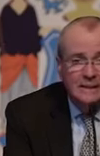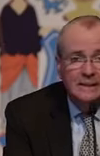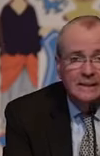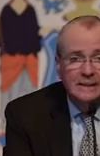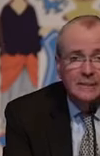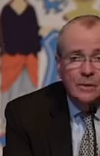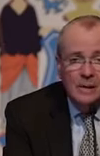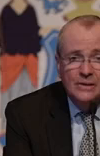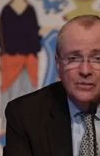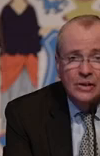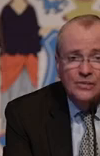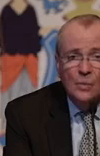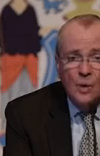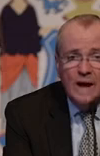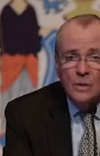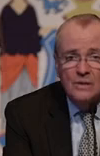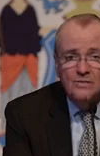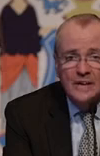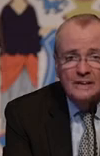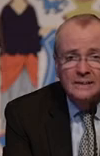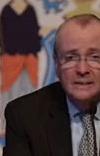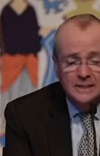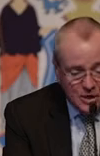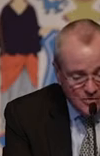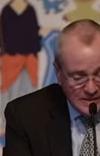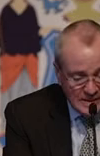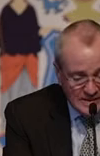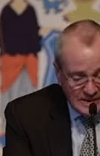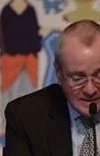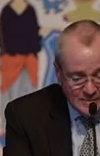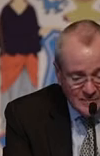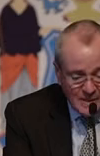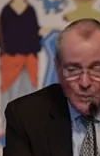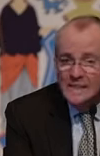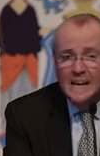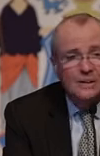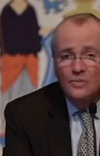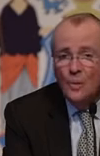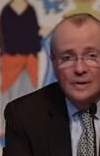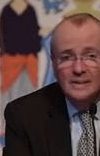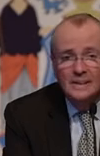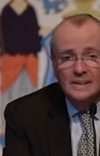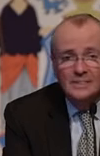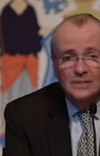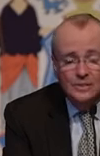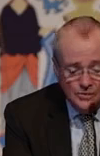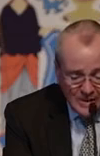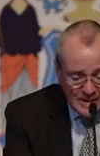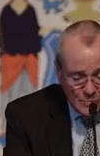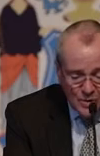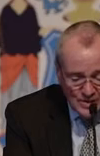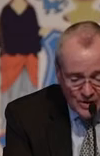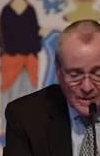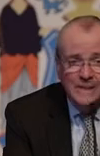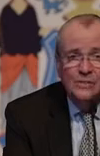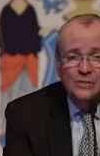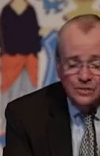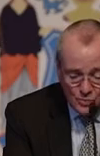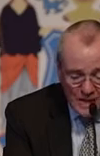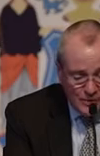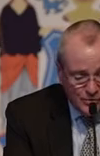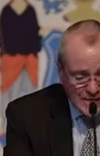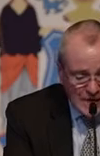day and remind ourselves that why we are fighting COVID-19. We can't afford to lose any more